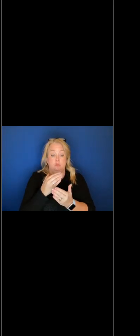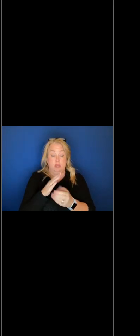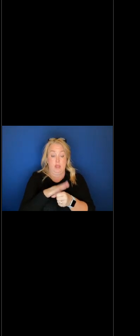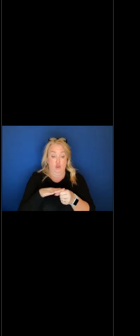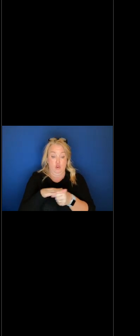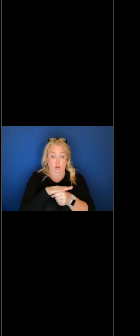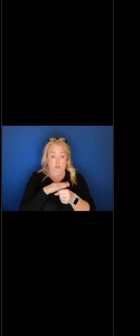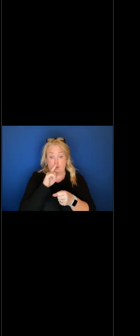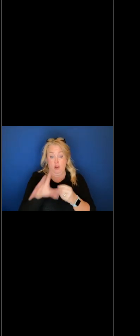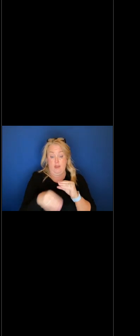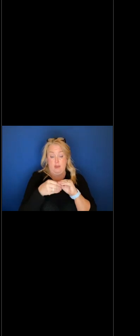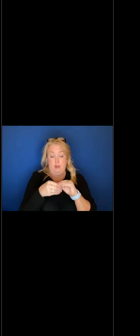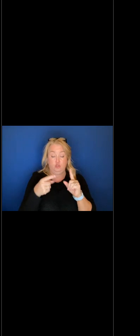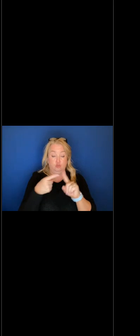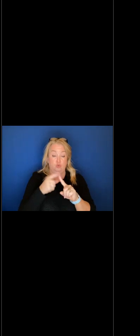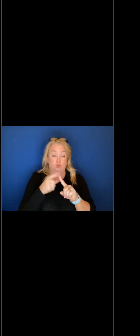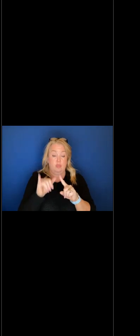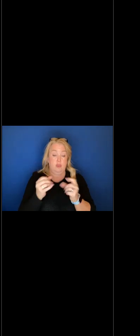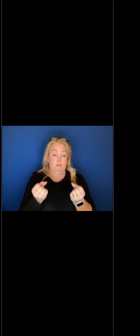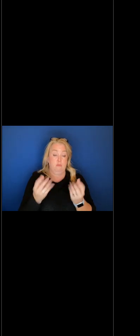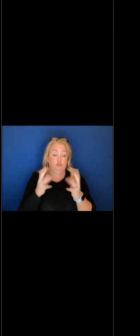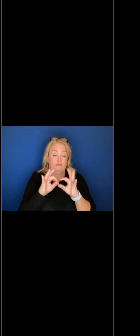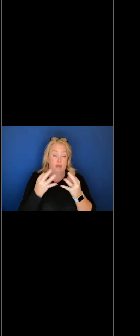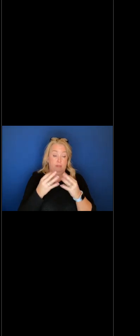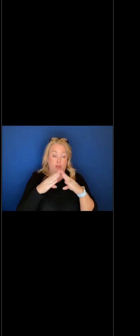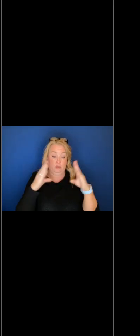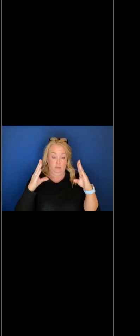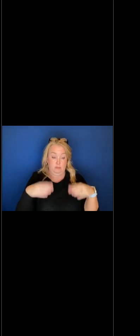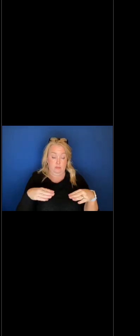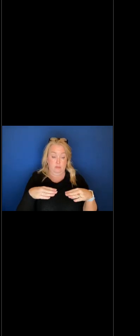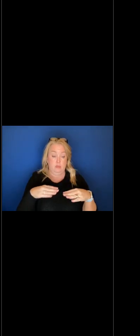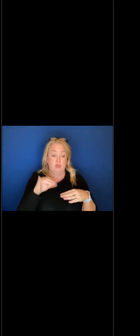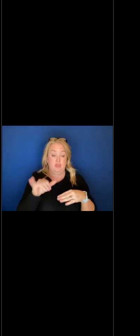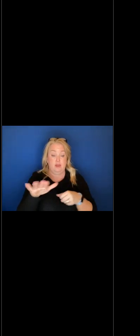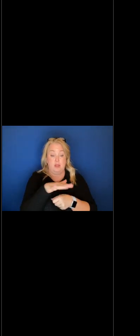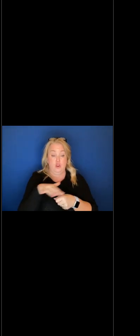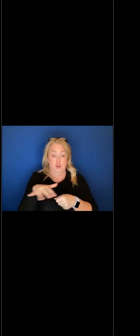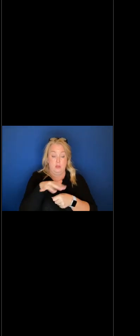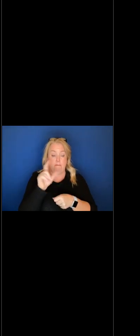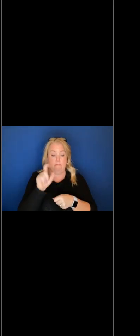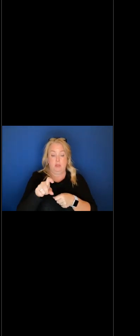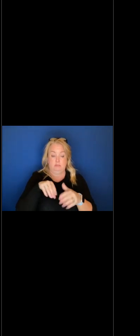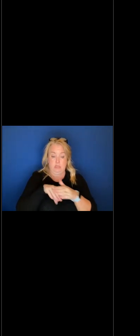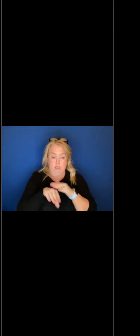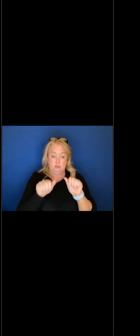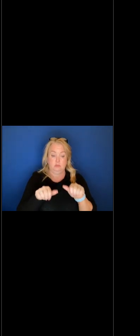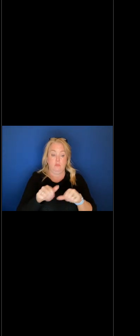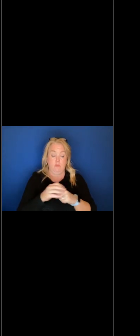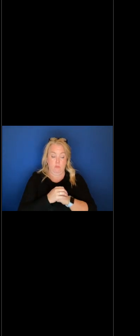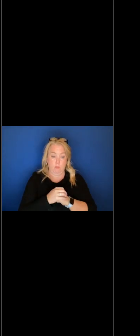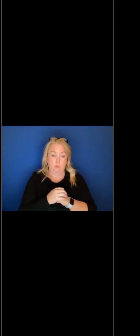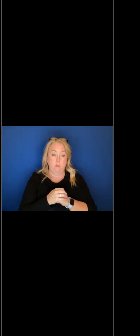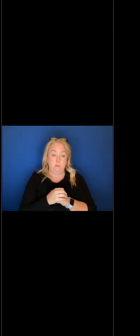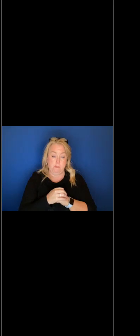added to a covered multifamily dwelling, those spaces must be made